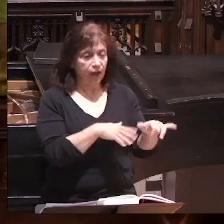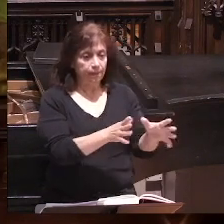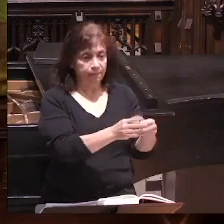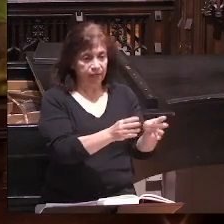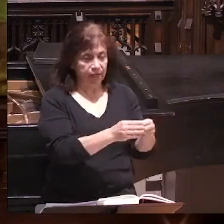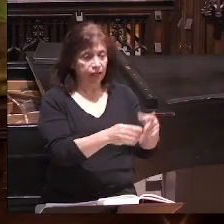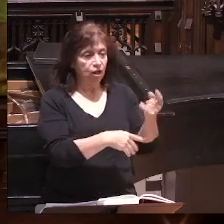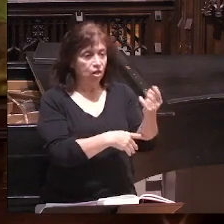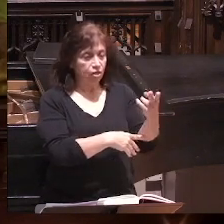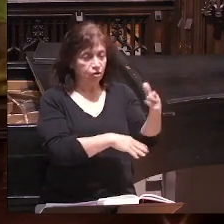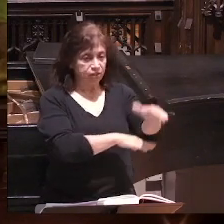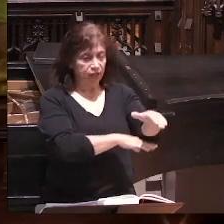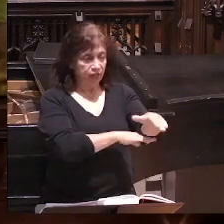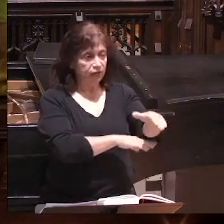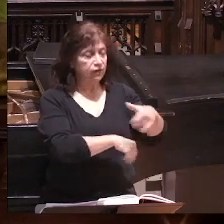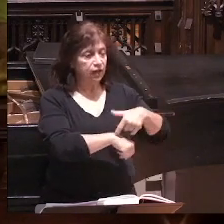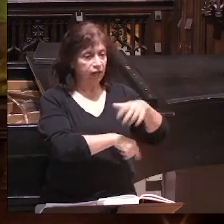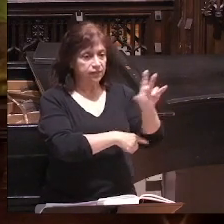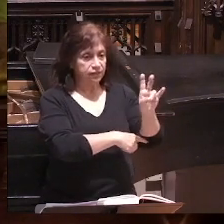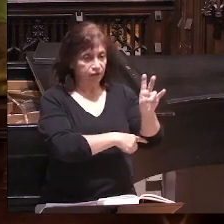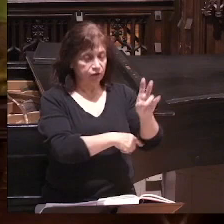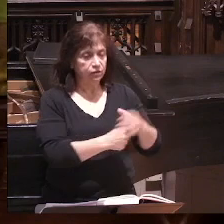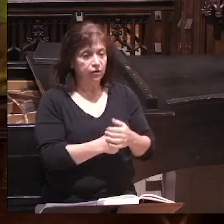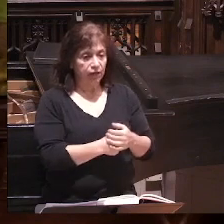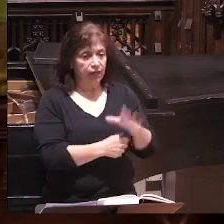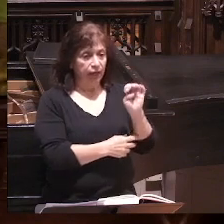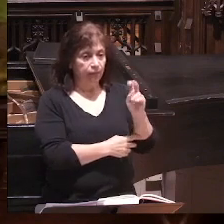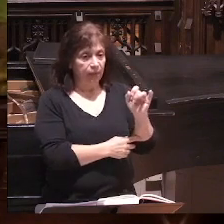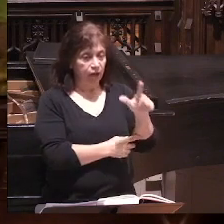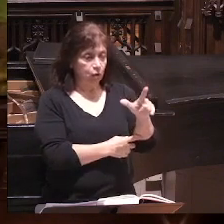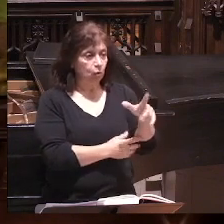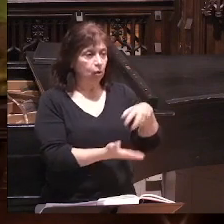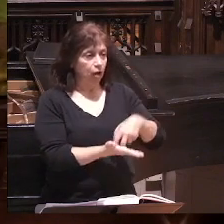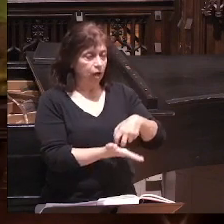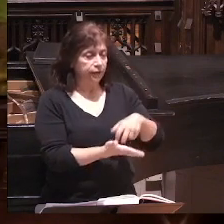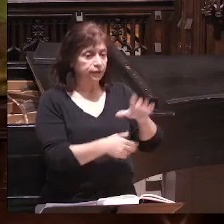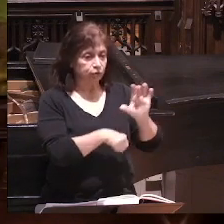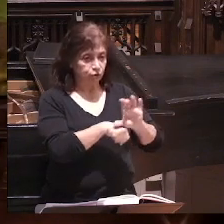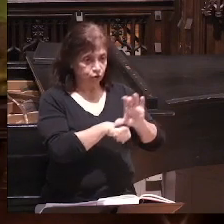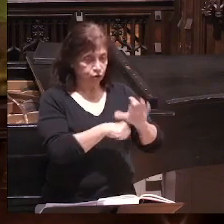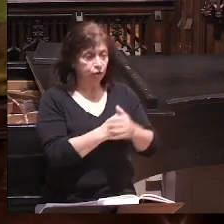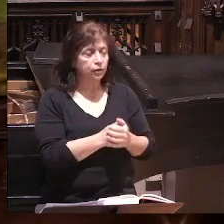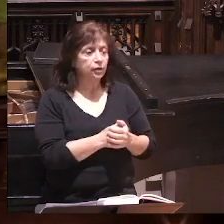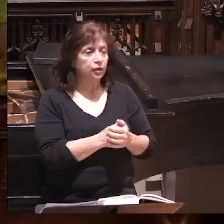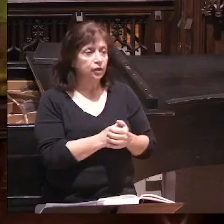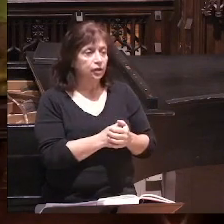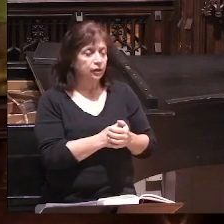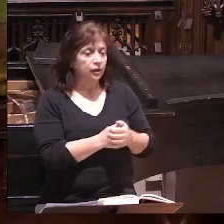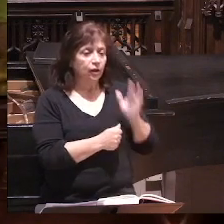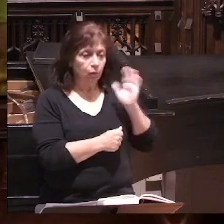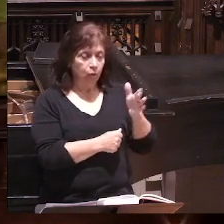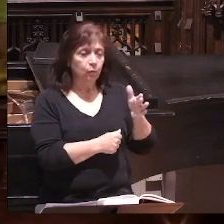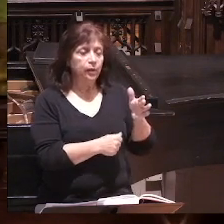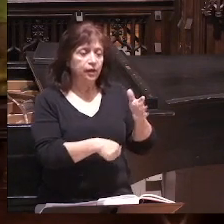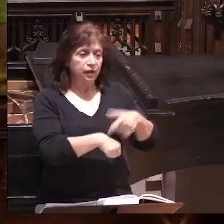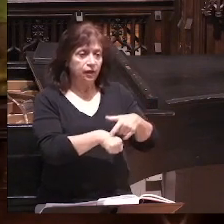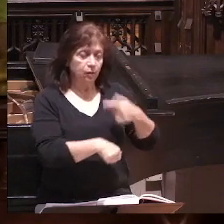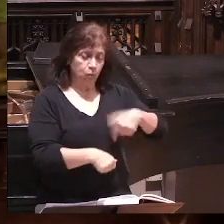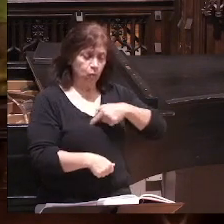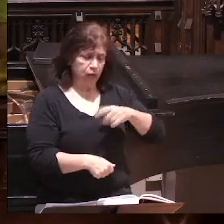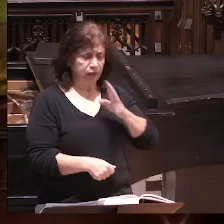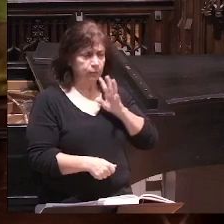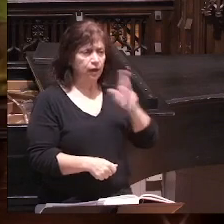again Thursday evening, 7 p.m. at Emmanuel Congregational Church. This will be a time where we can raise our